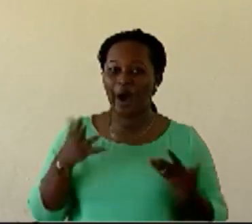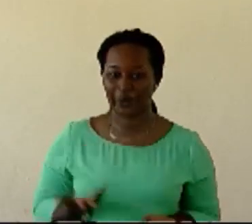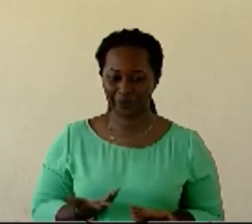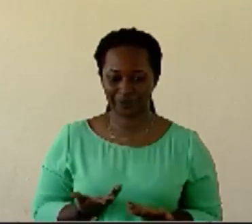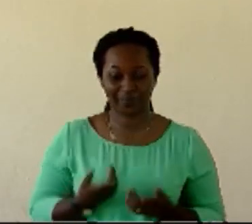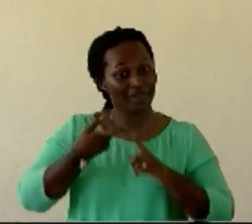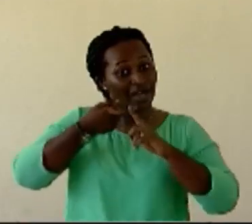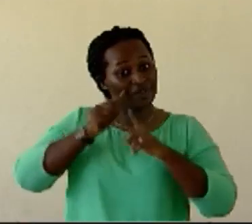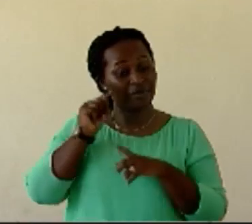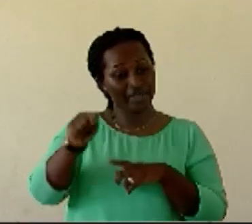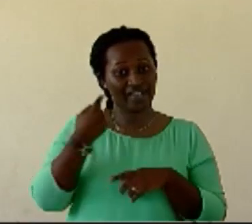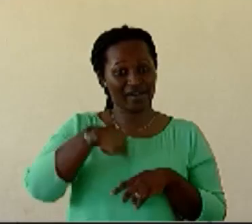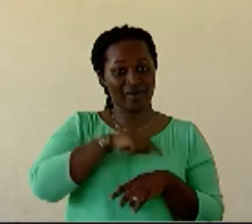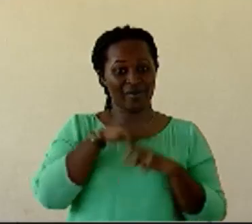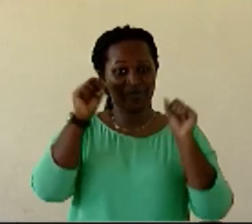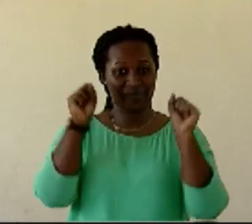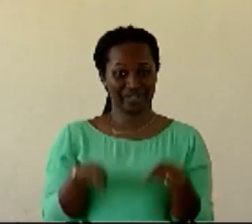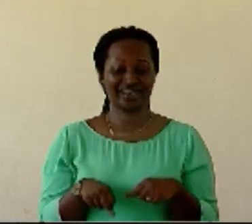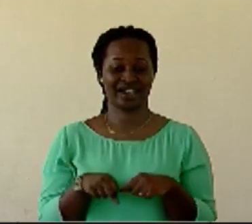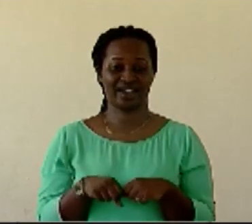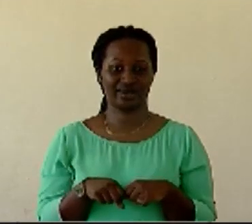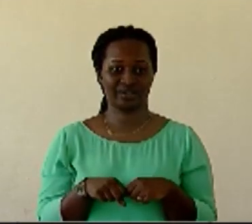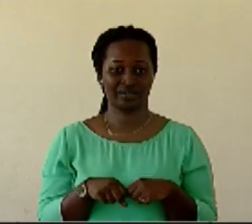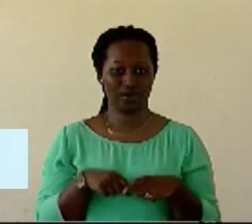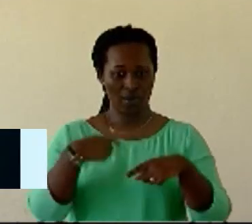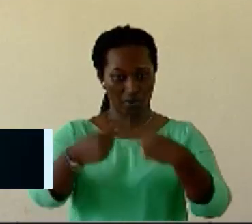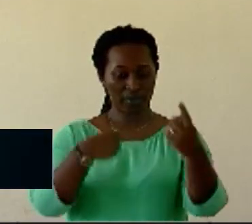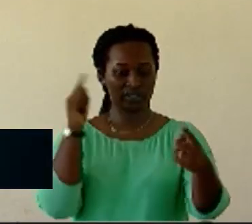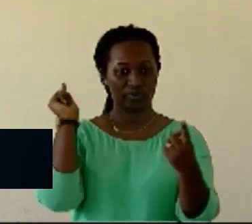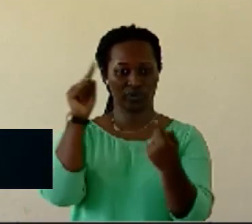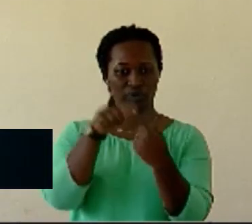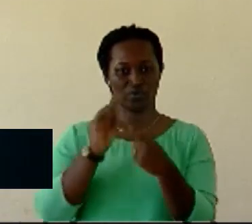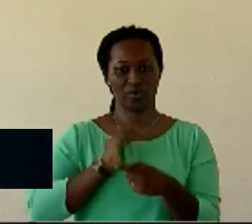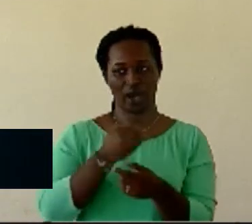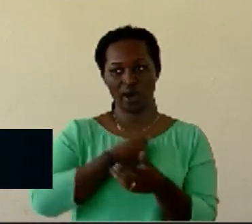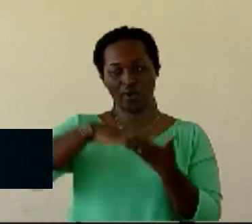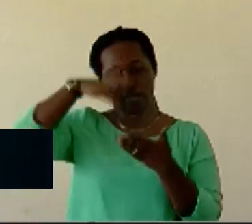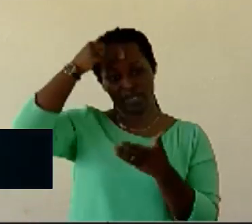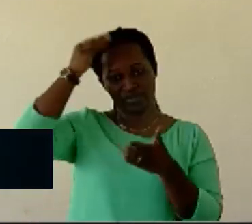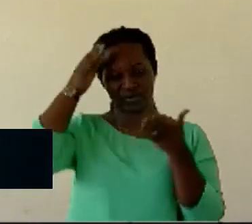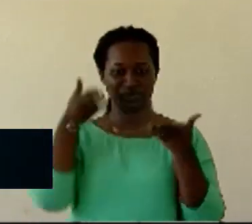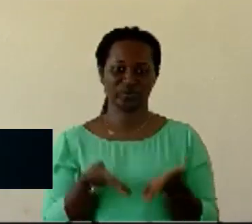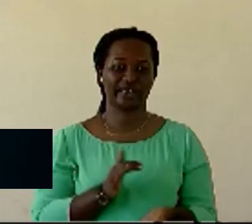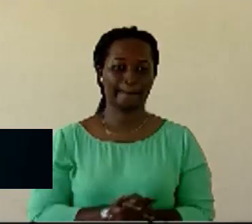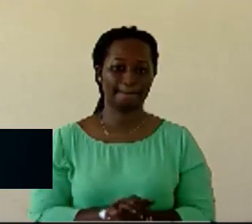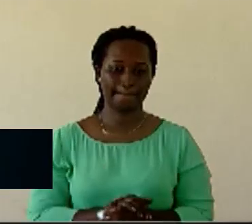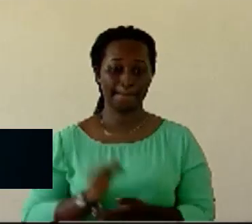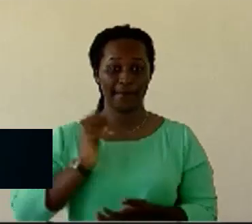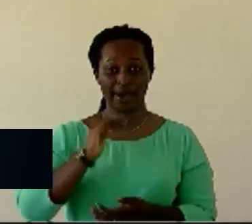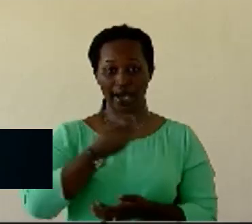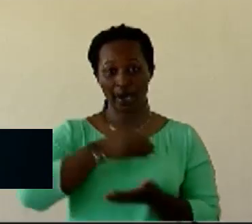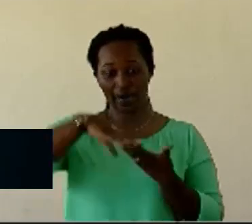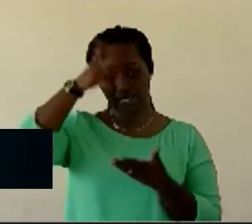From there, we can go straight to our lesson today. Our